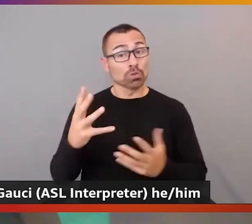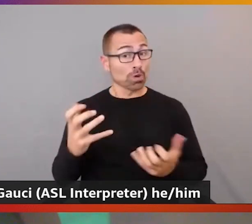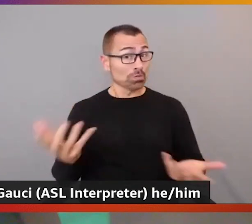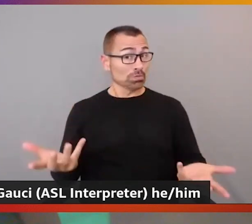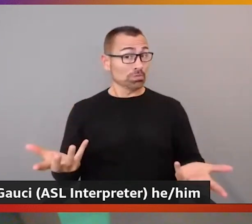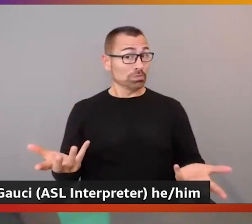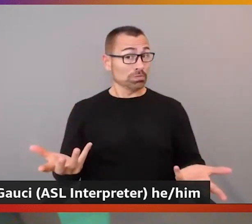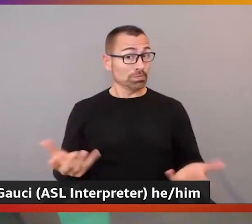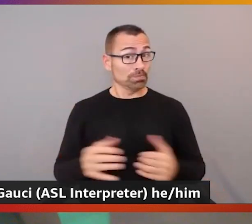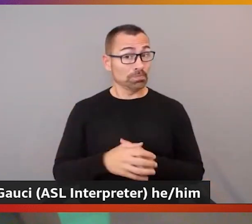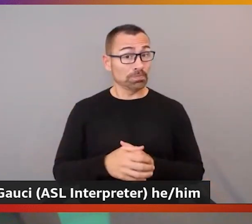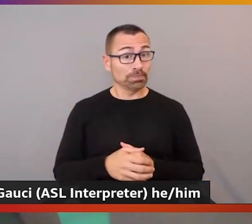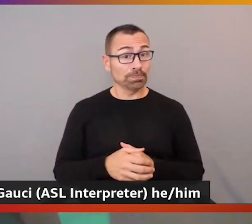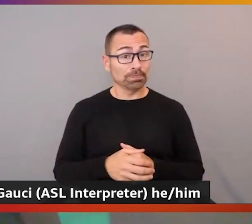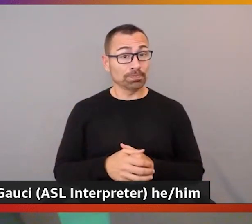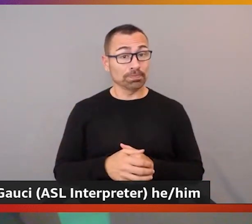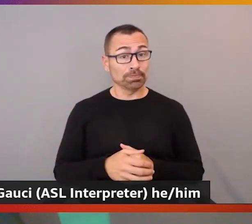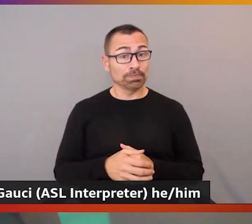that.